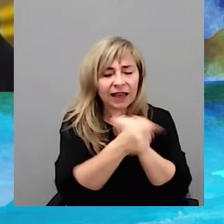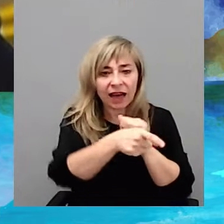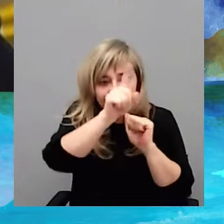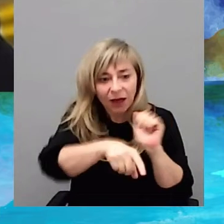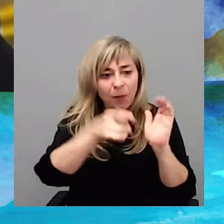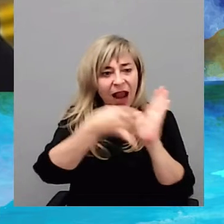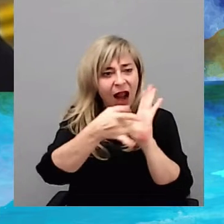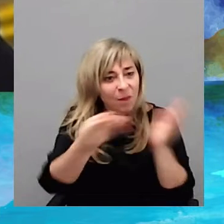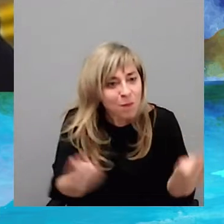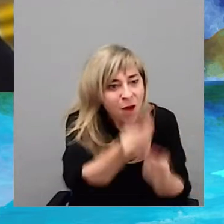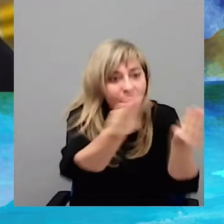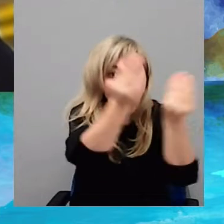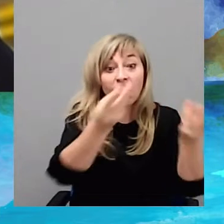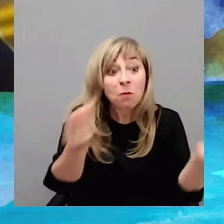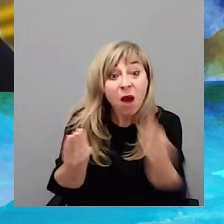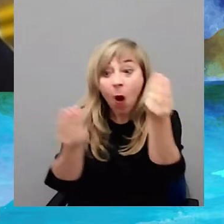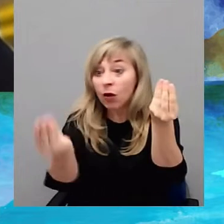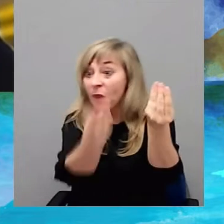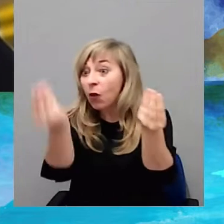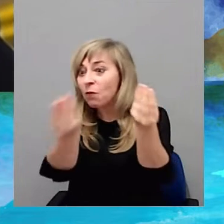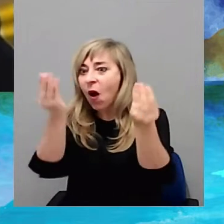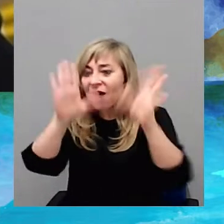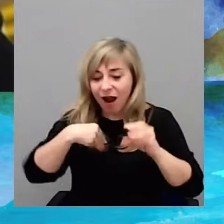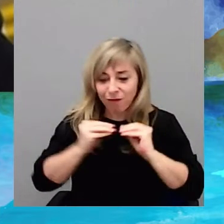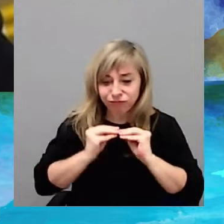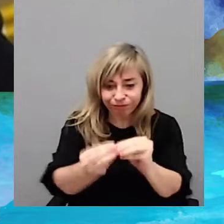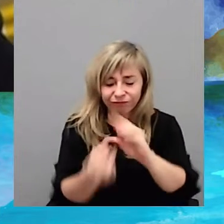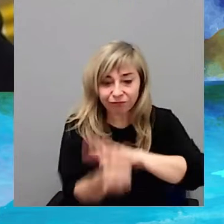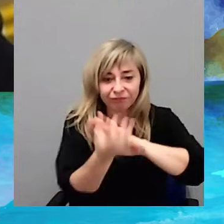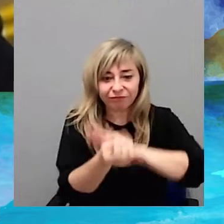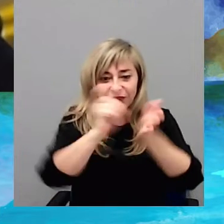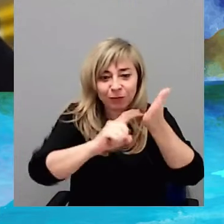can make more and better things.